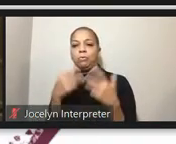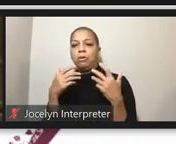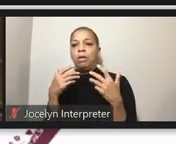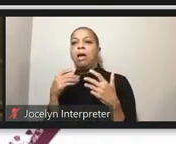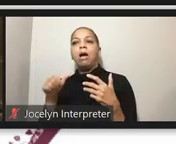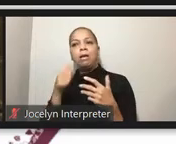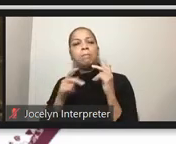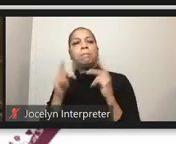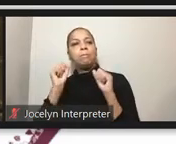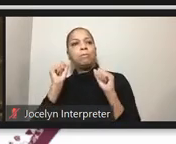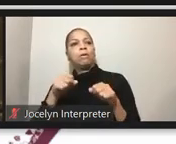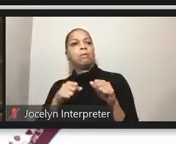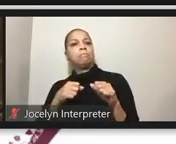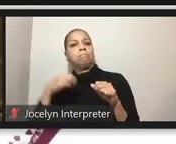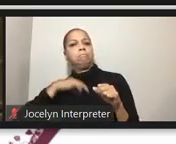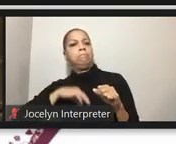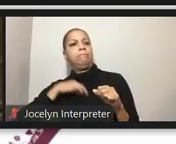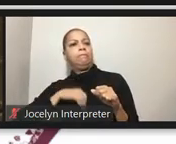lives.